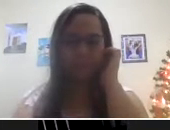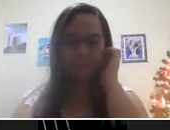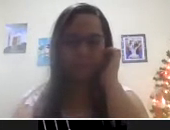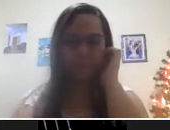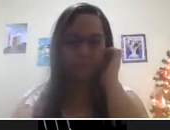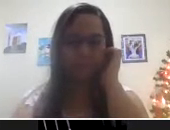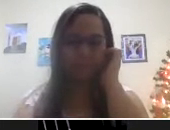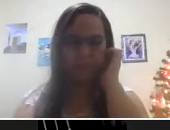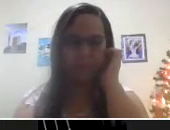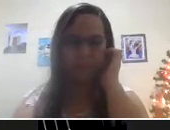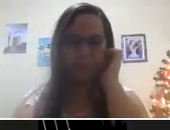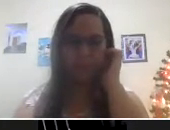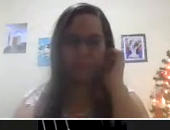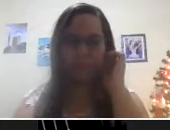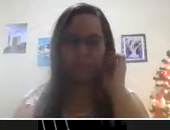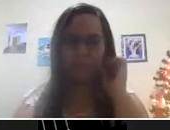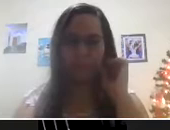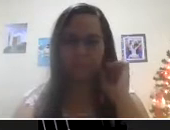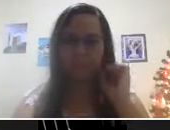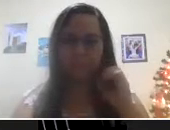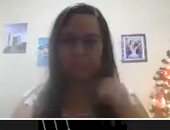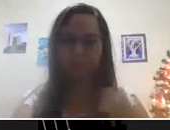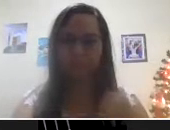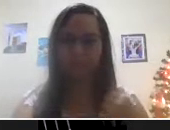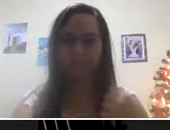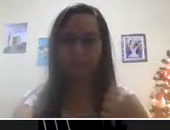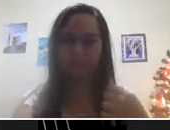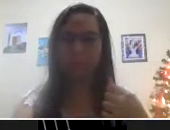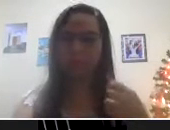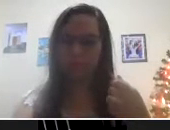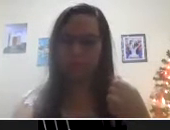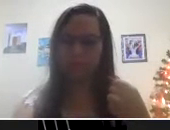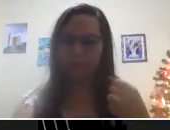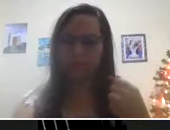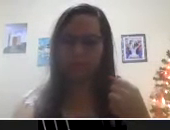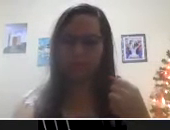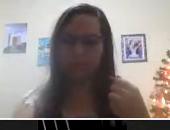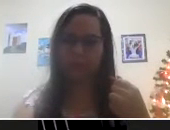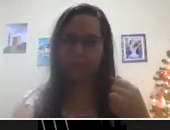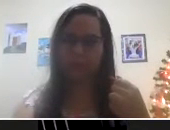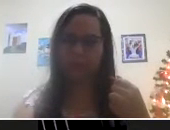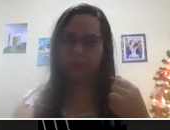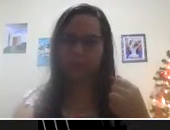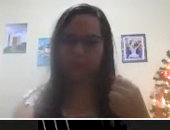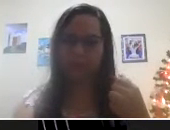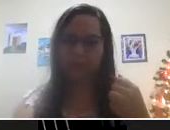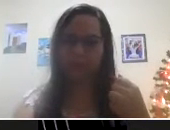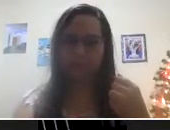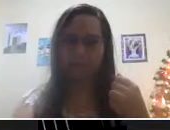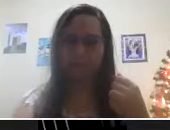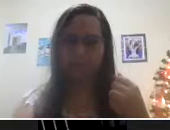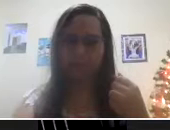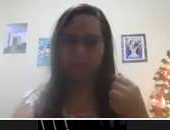The next one says, tell me. I have the answer of the three questions. And the correct answer is, what